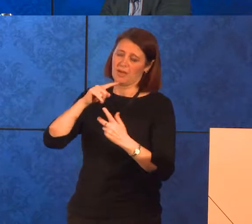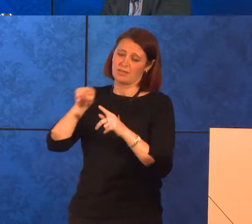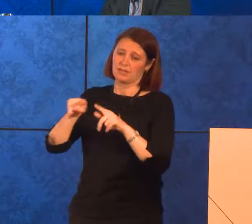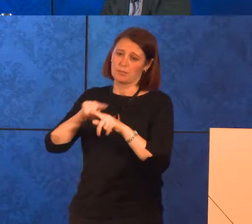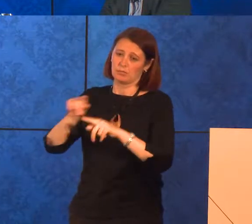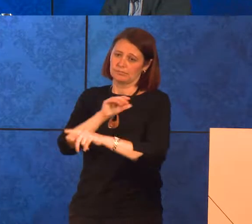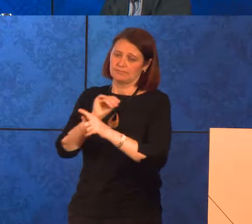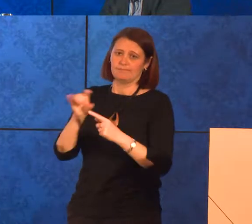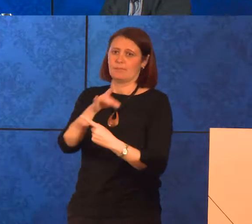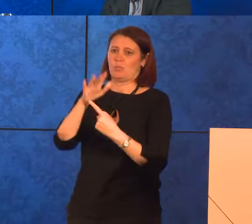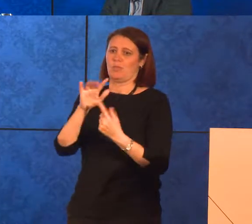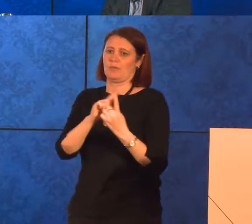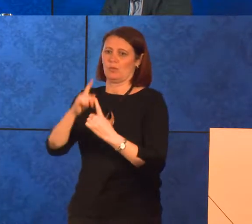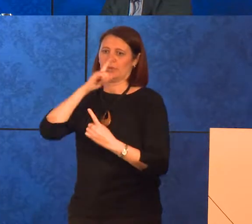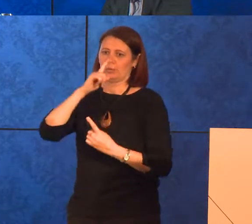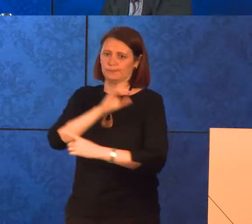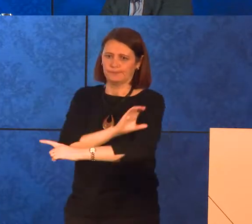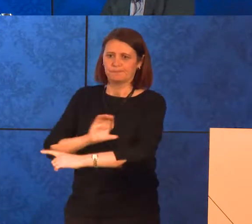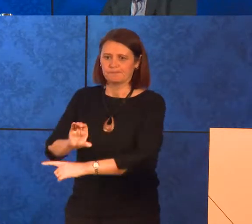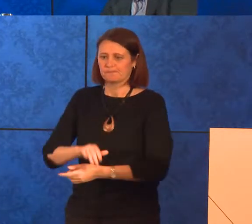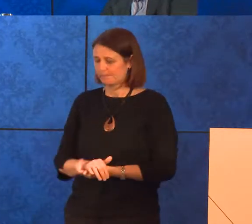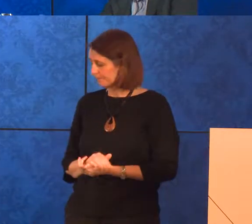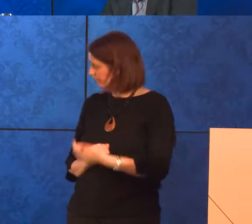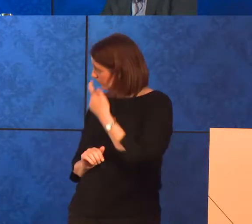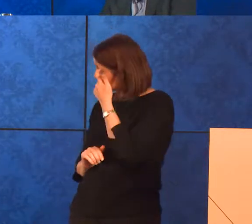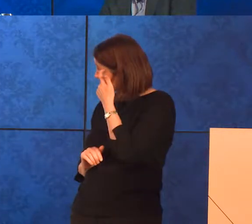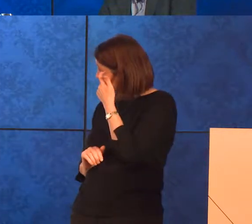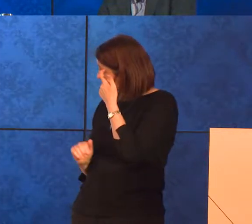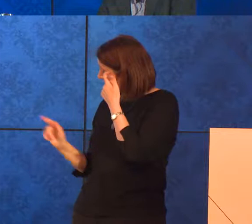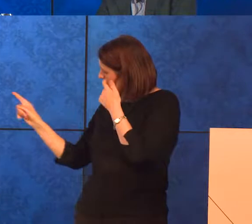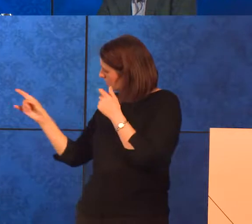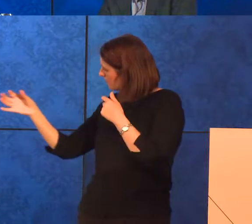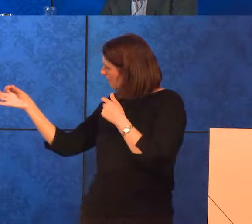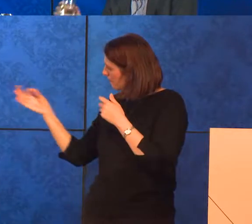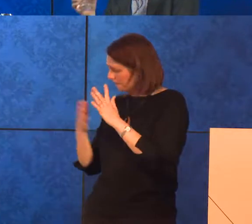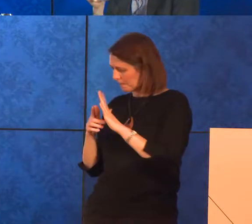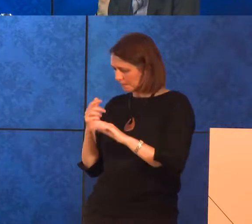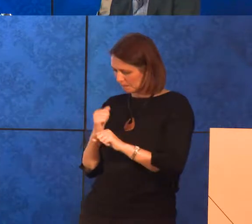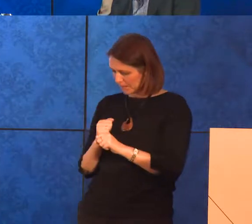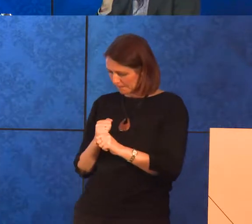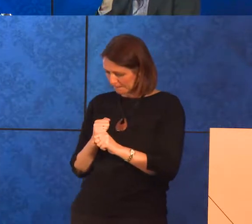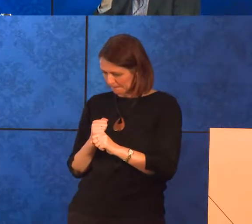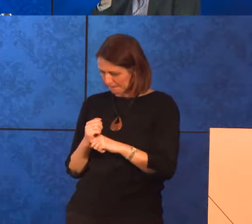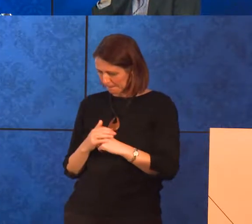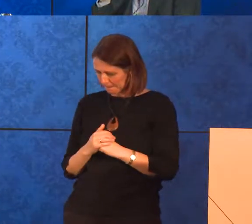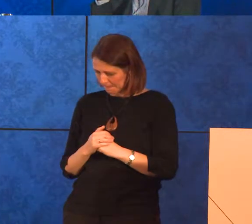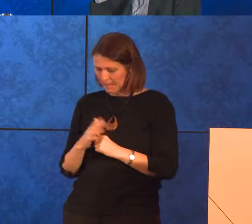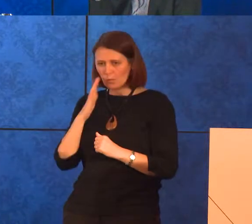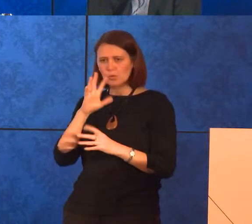for people. Meg, when you were involved in the Royal Commission